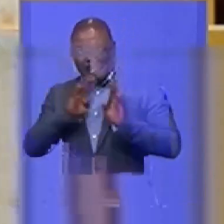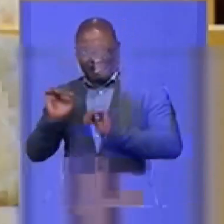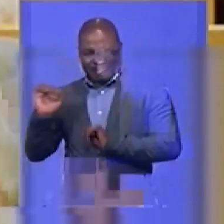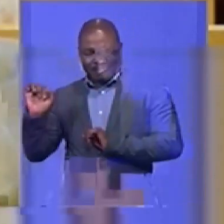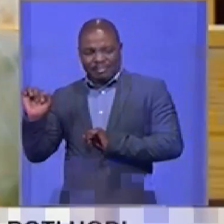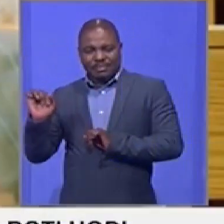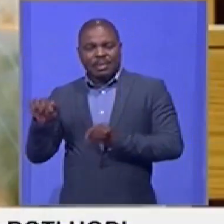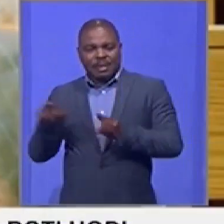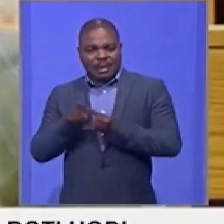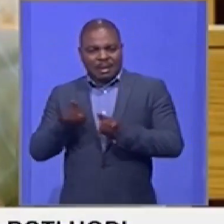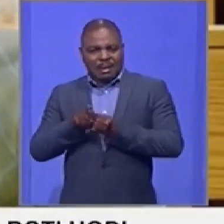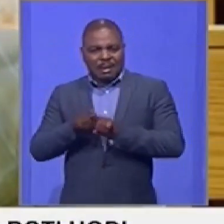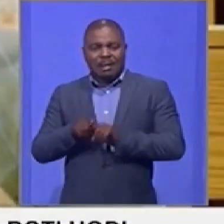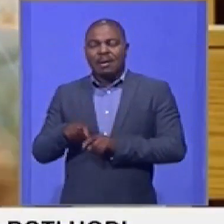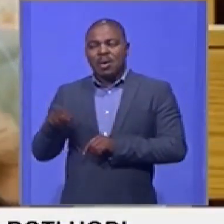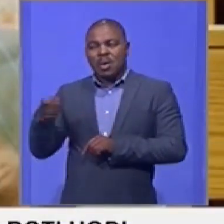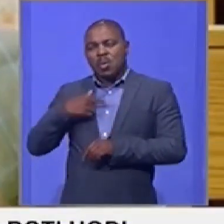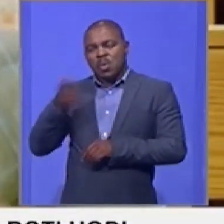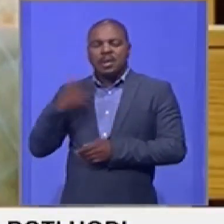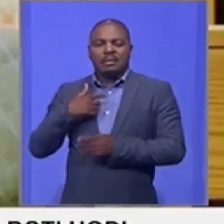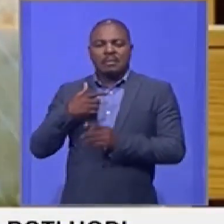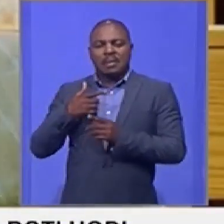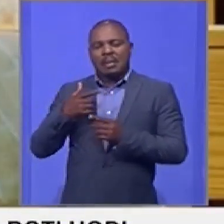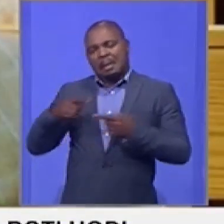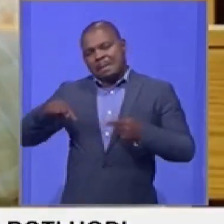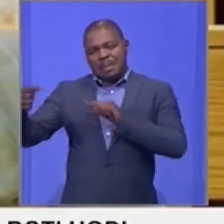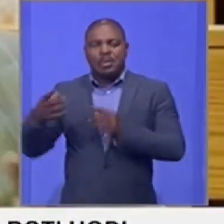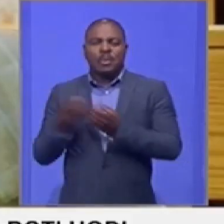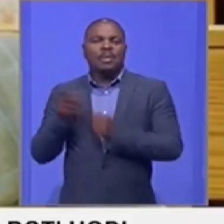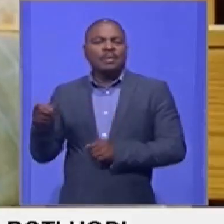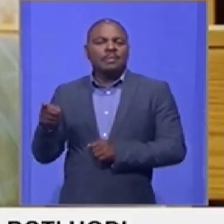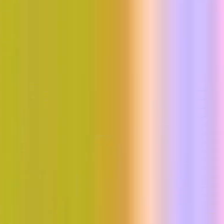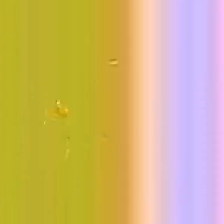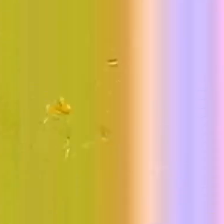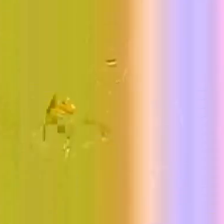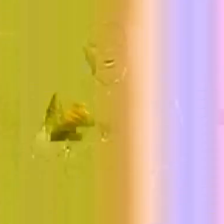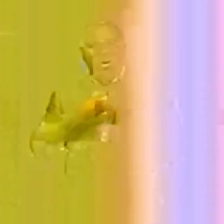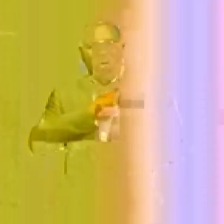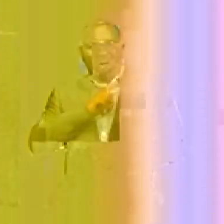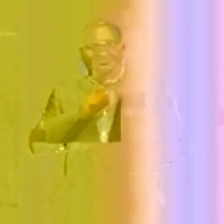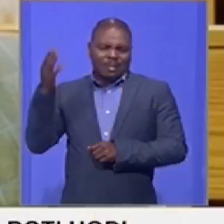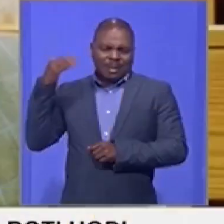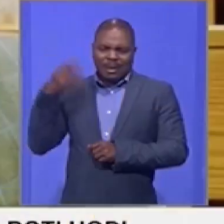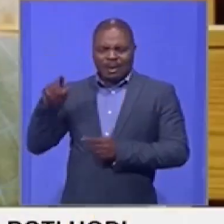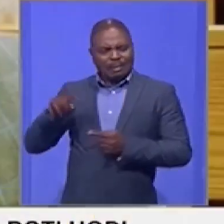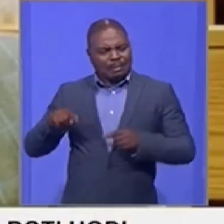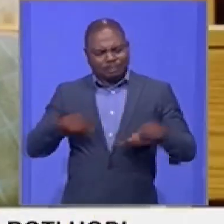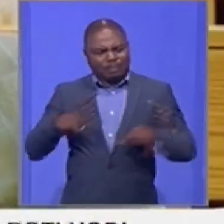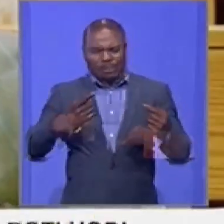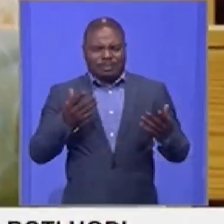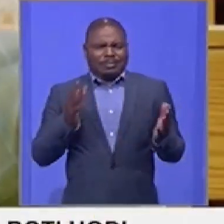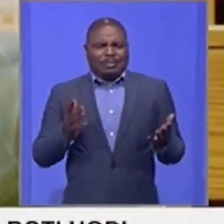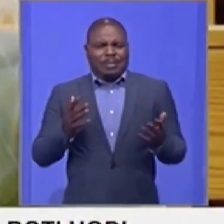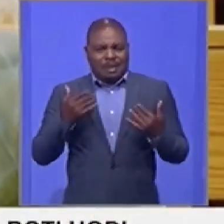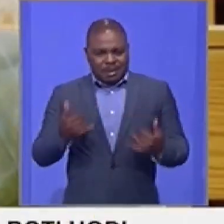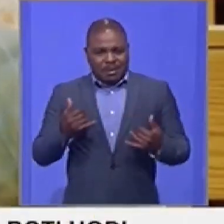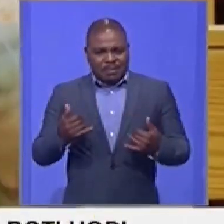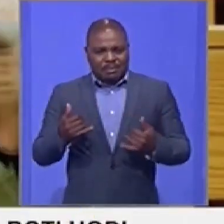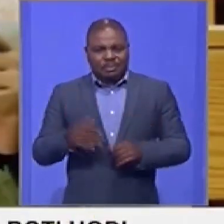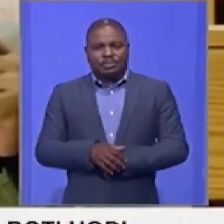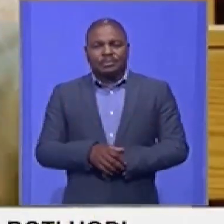It's like Simnyathele Ikons. That outburst was unwarranted. Now lies have got short